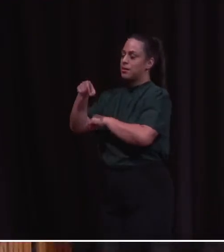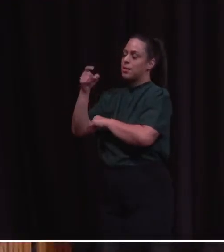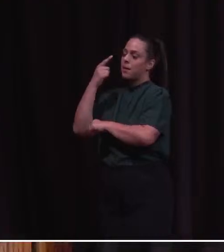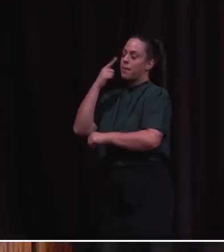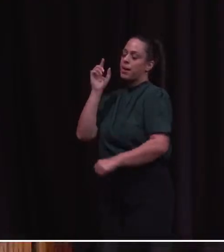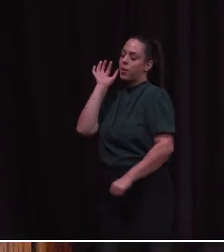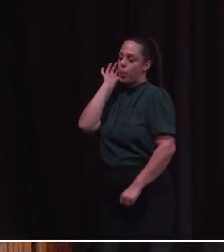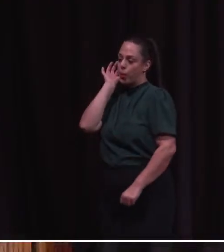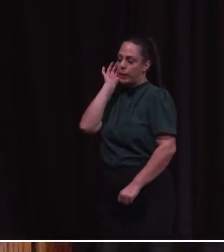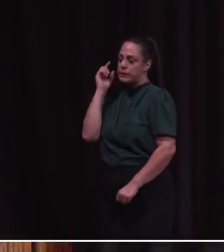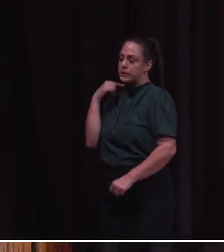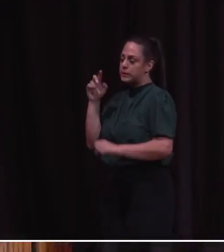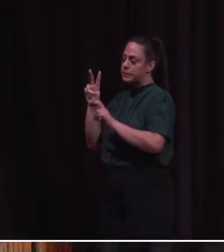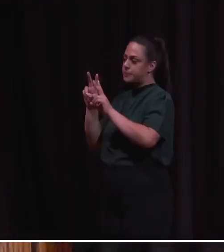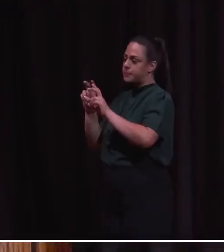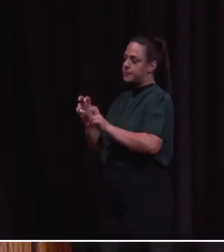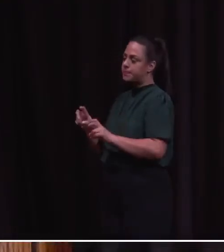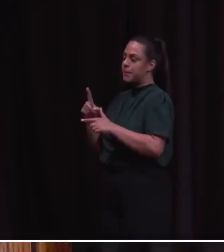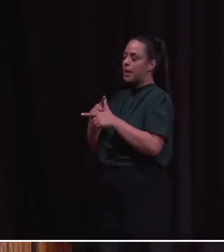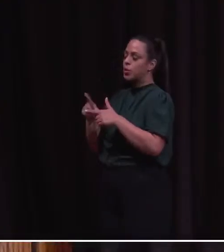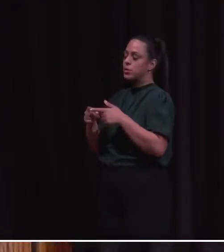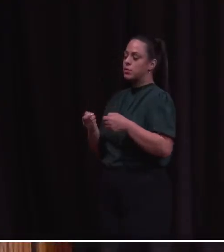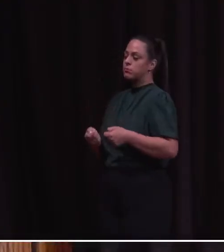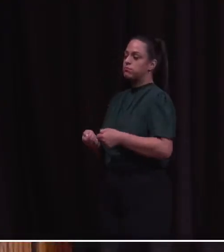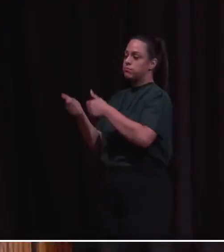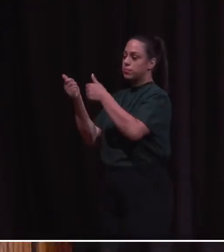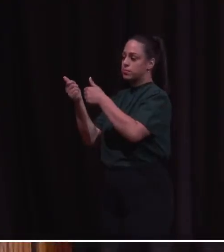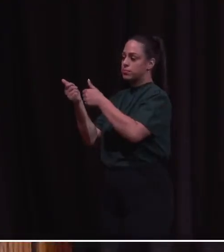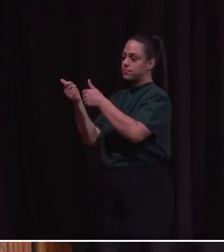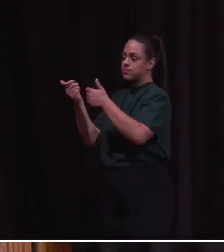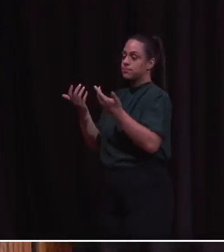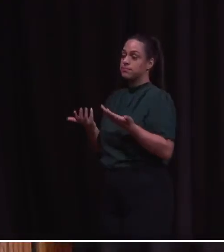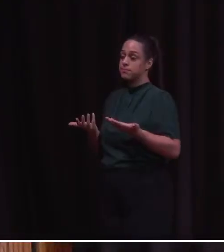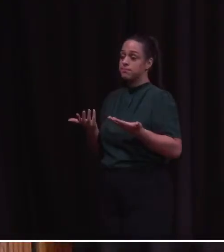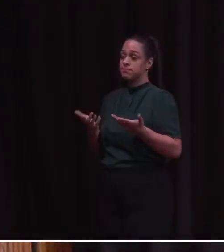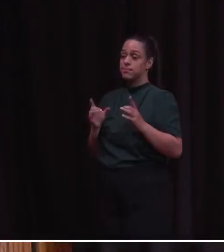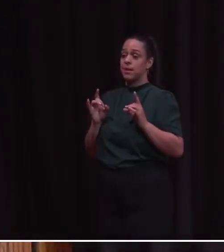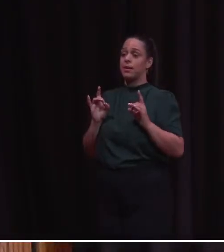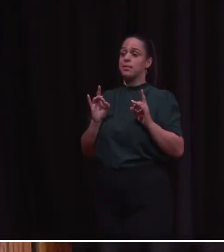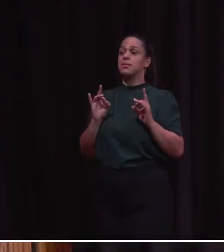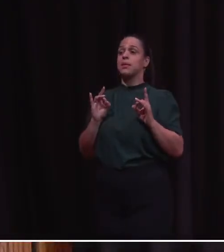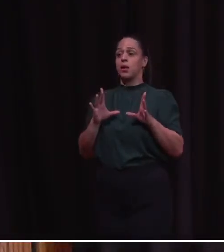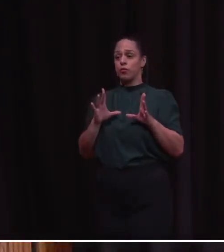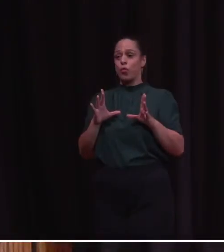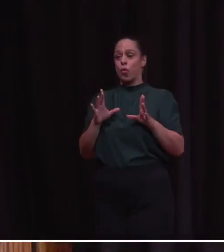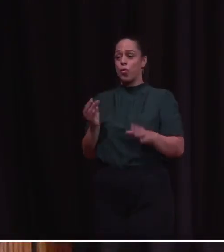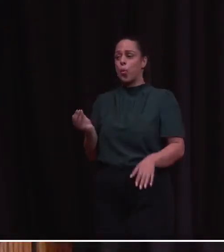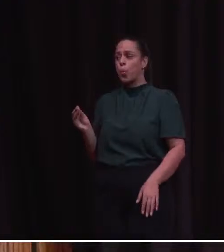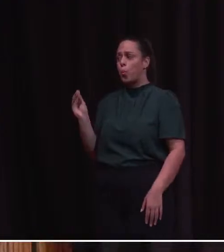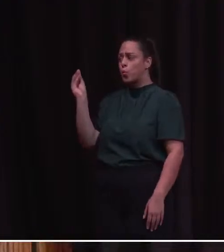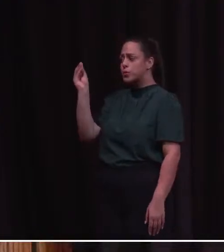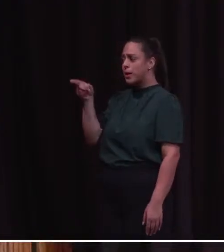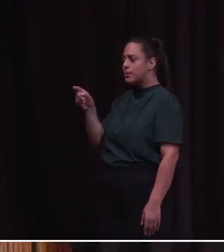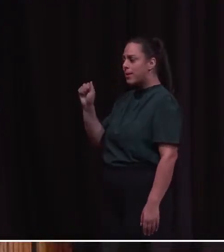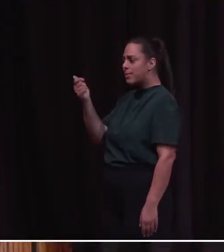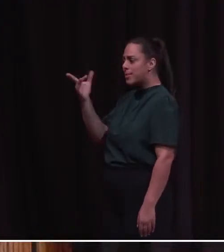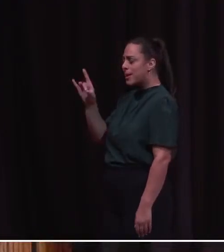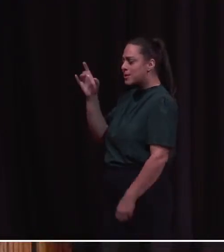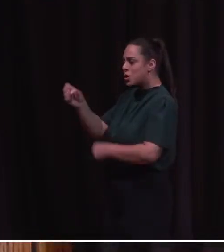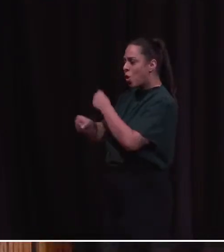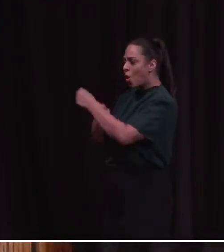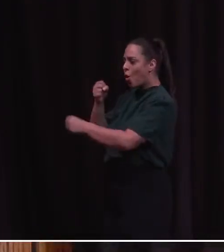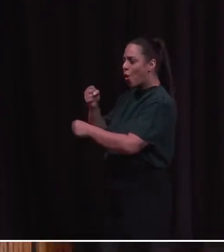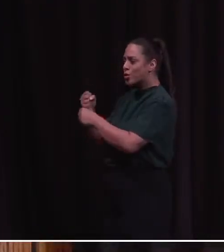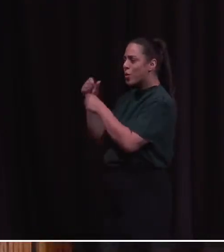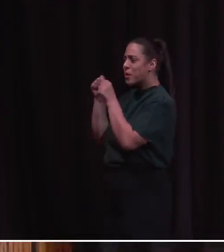regulation. Imagine the terror of an 18-year-old who hasn't even ever left her country. Nobody ever told